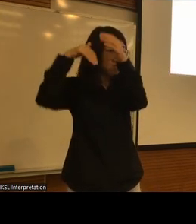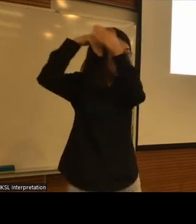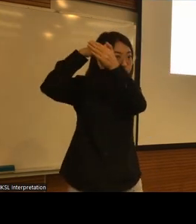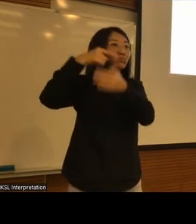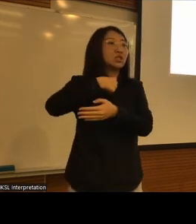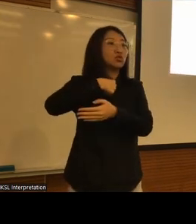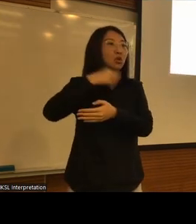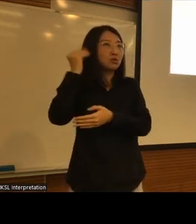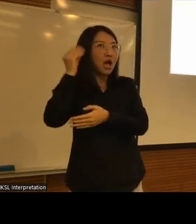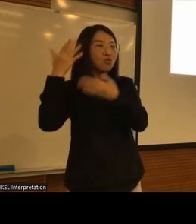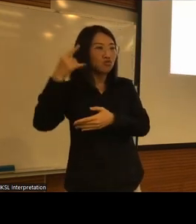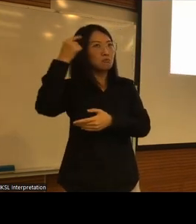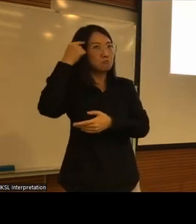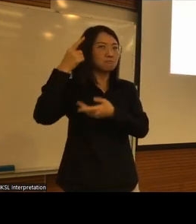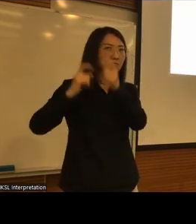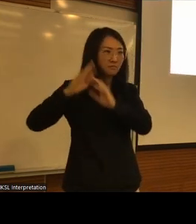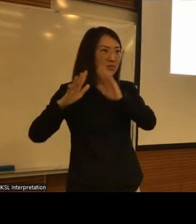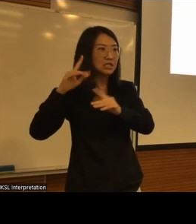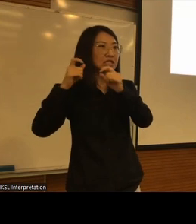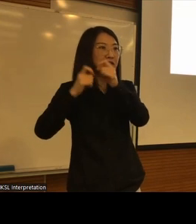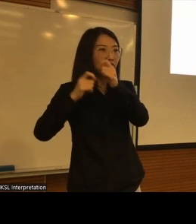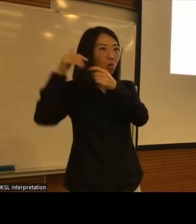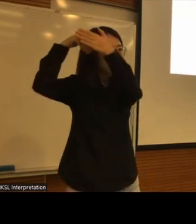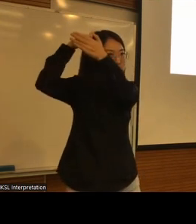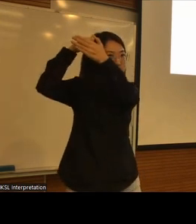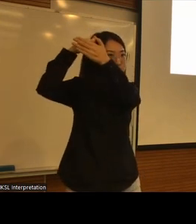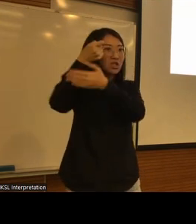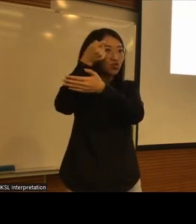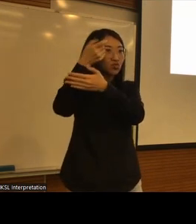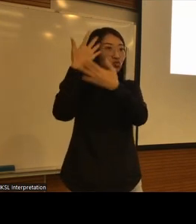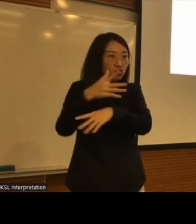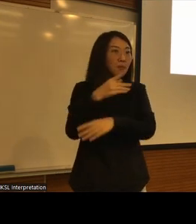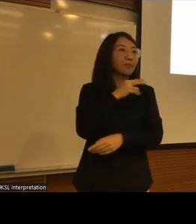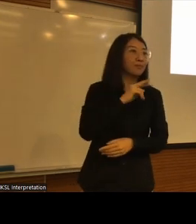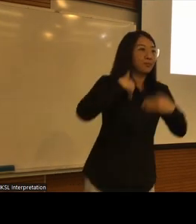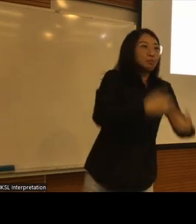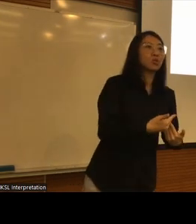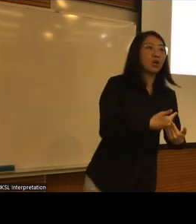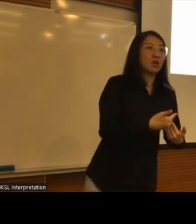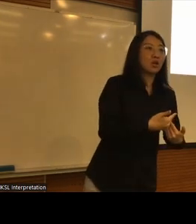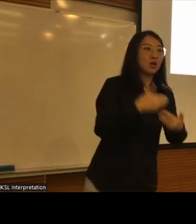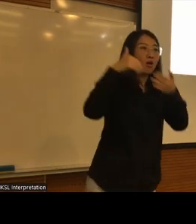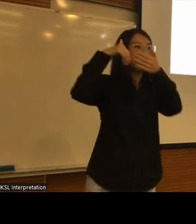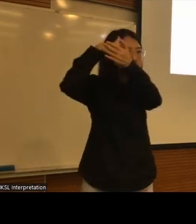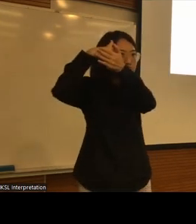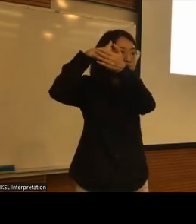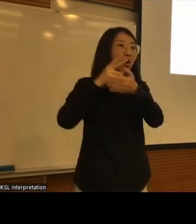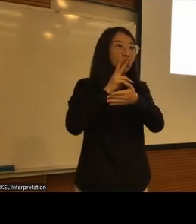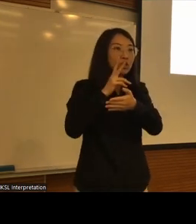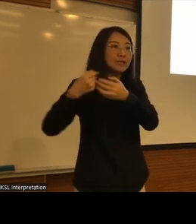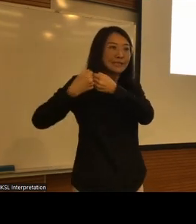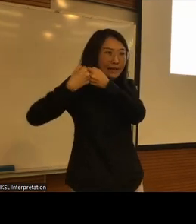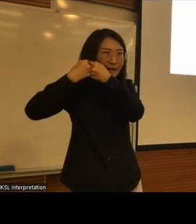time. And the idea was that they were all competing for something that I eventually